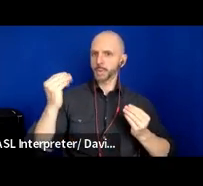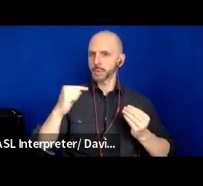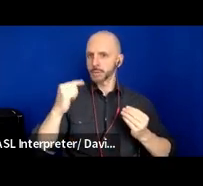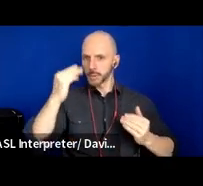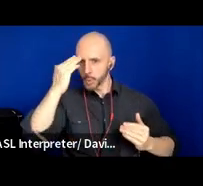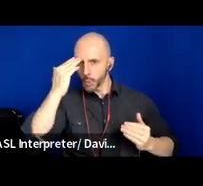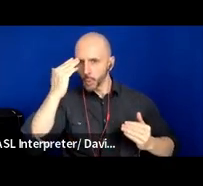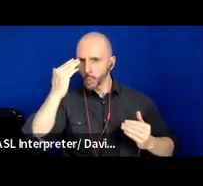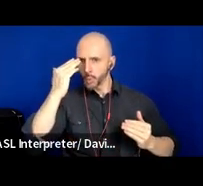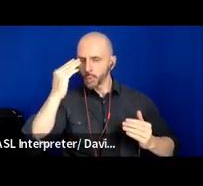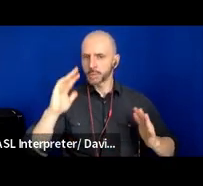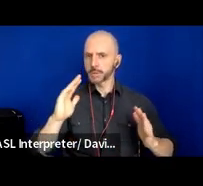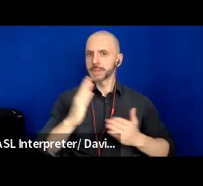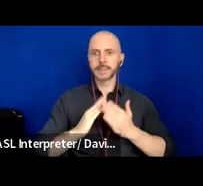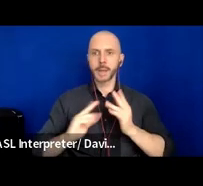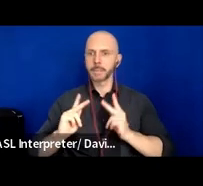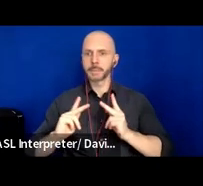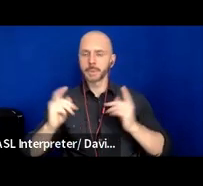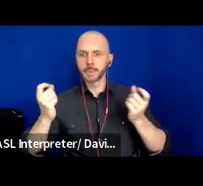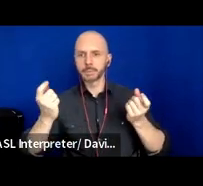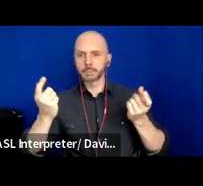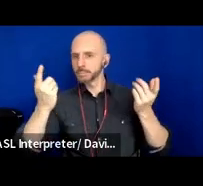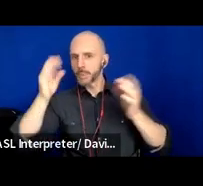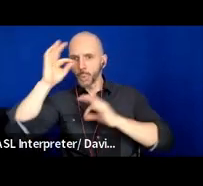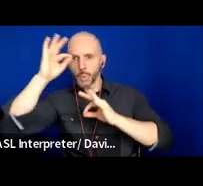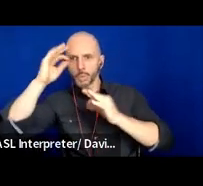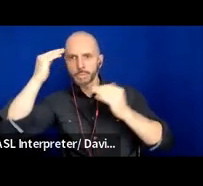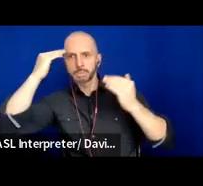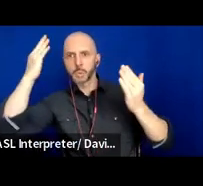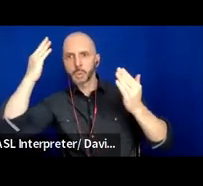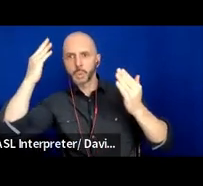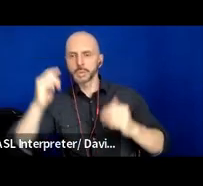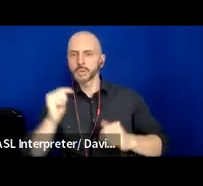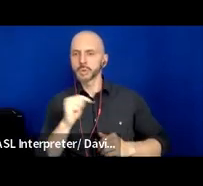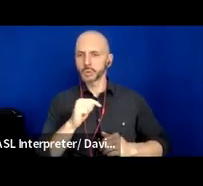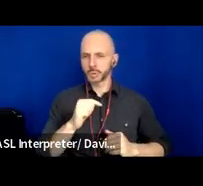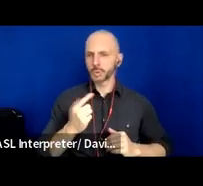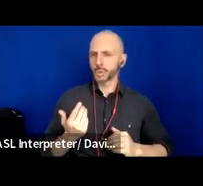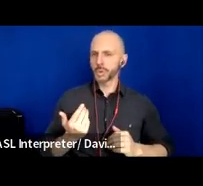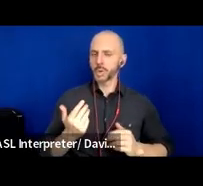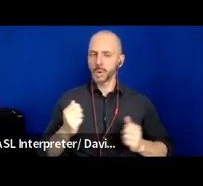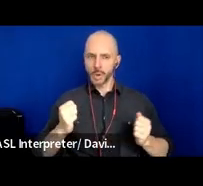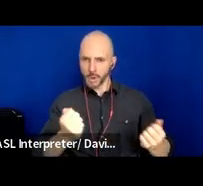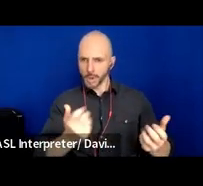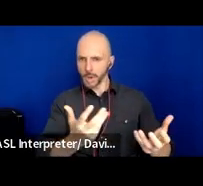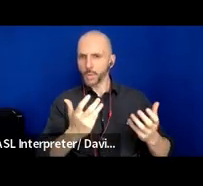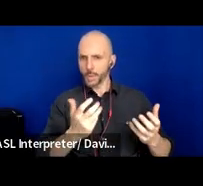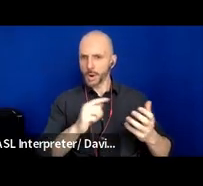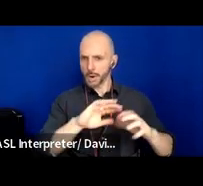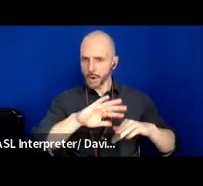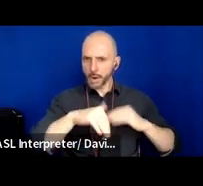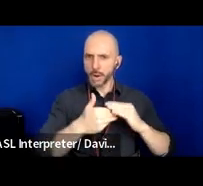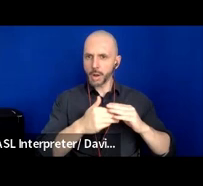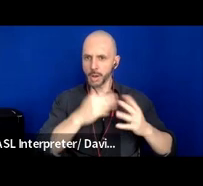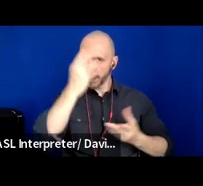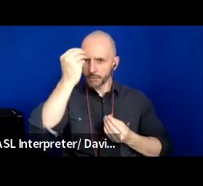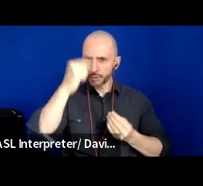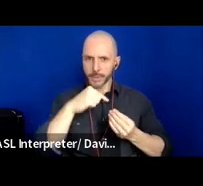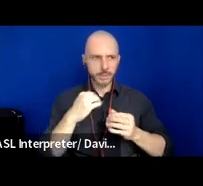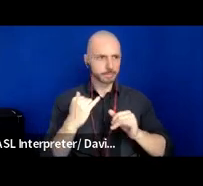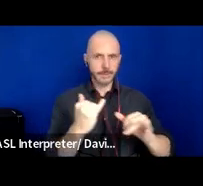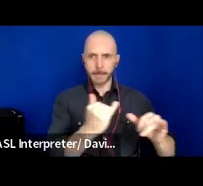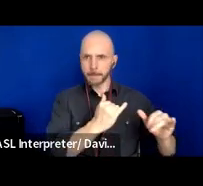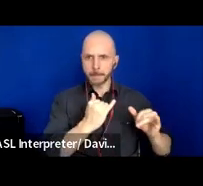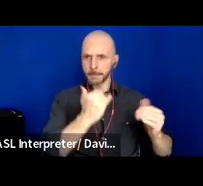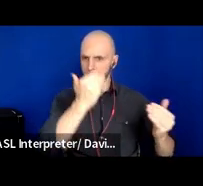we get a sense of the wider context and the frameworks? And how do we understand how that can show up in creating some disconnect, at least in terms of